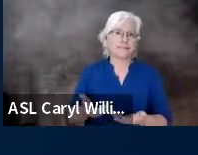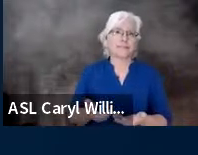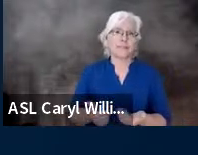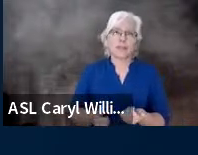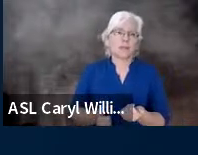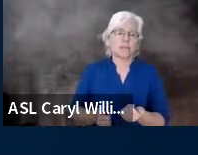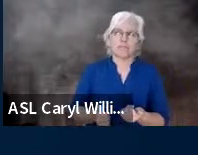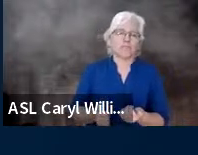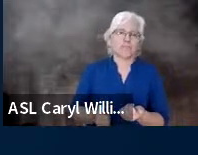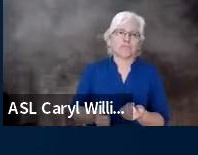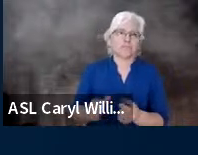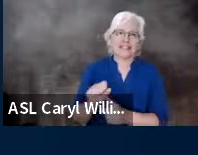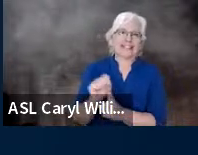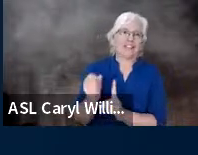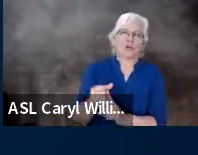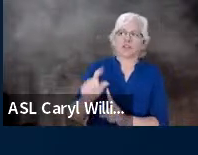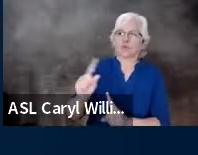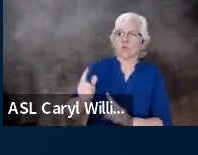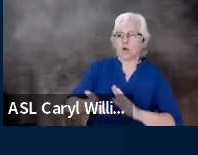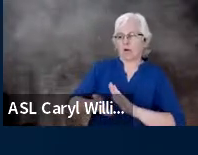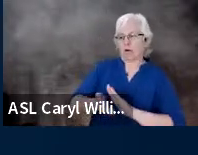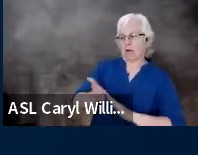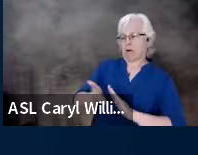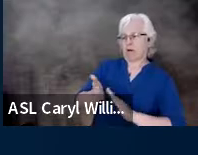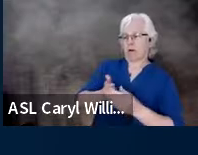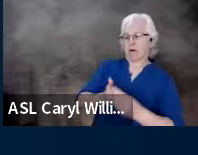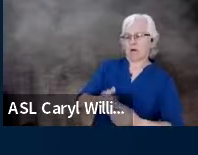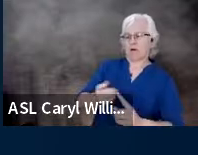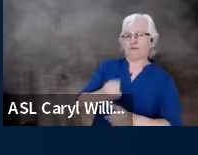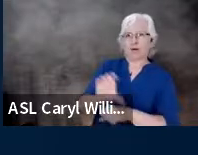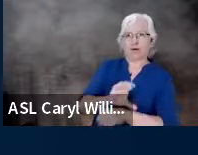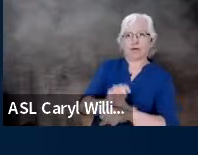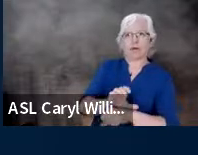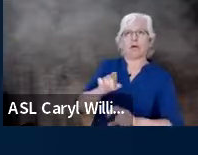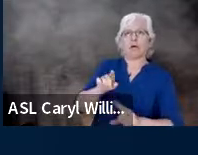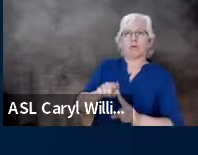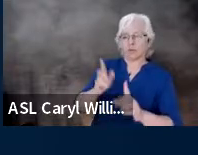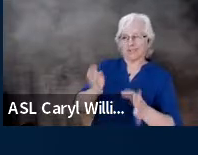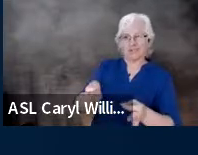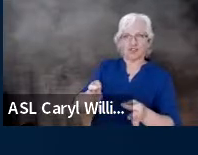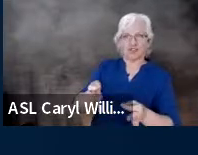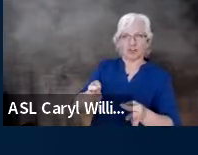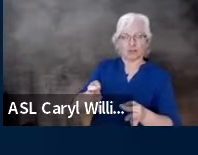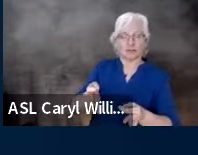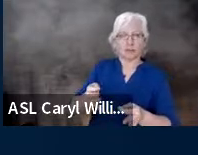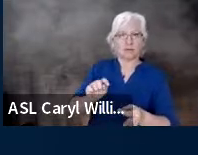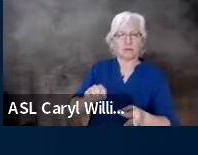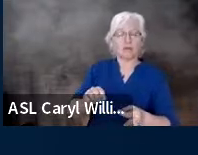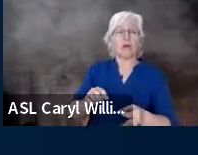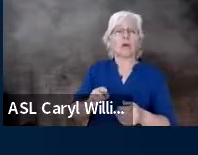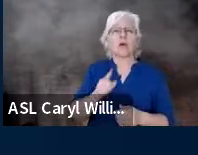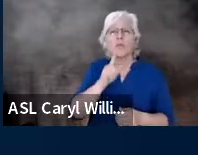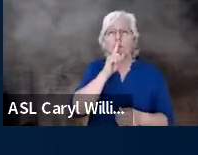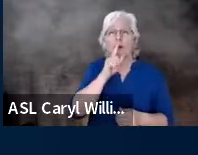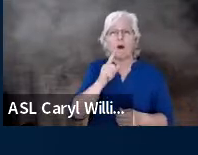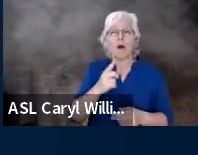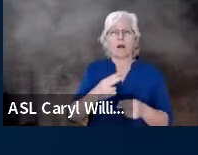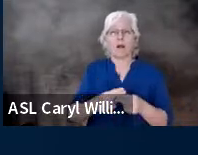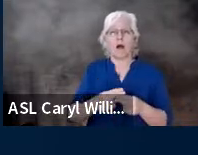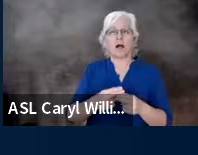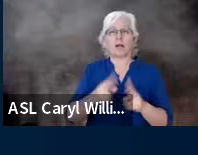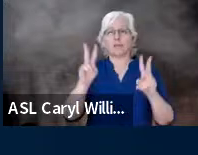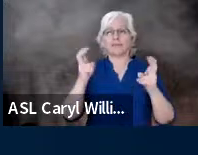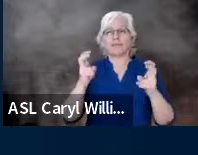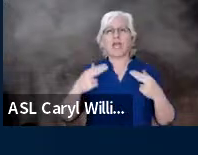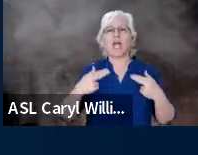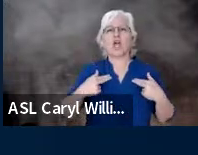situations where algorithmic systems are being incorporated into decision making, there are what's called humans in the loop, meaning